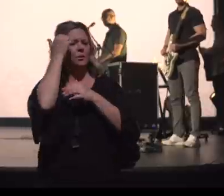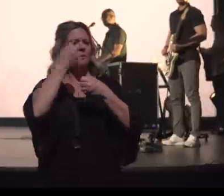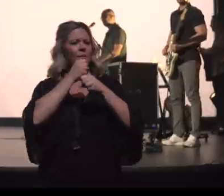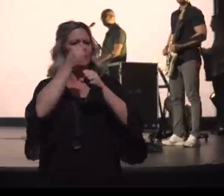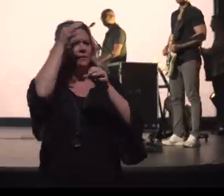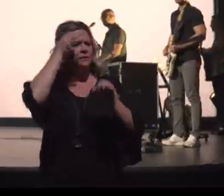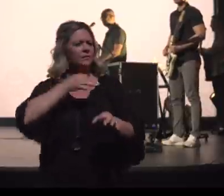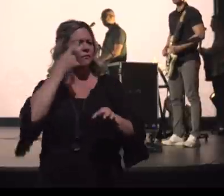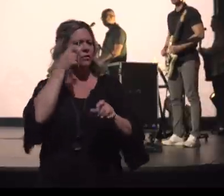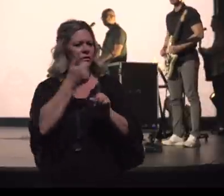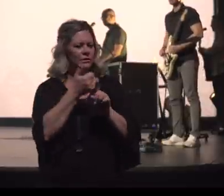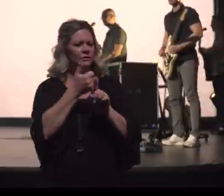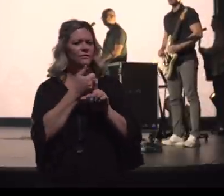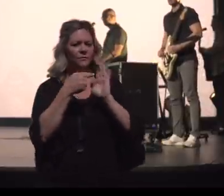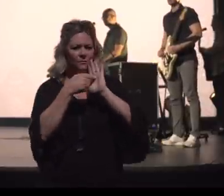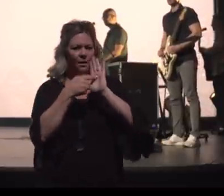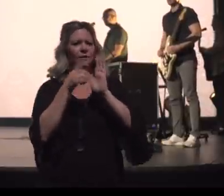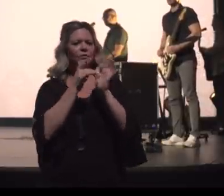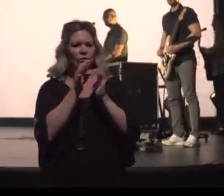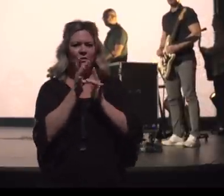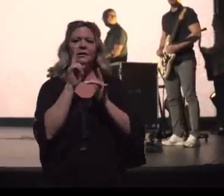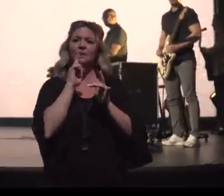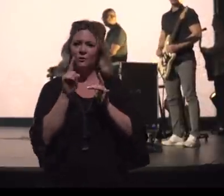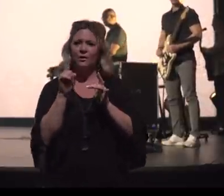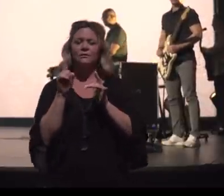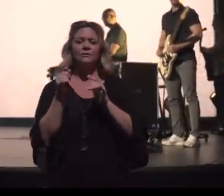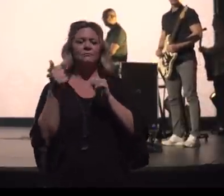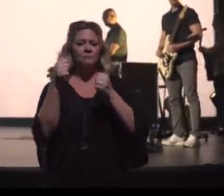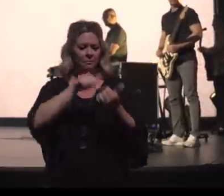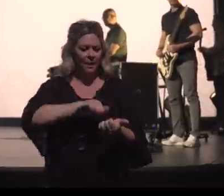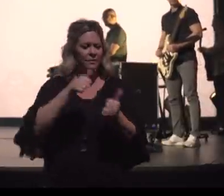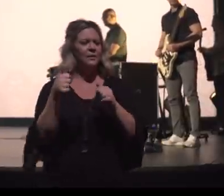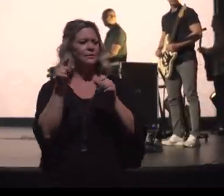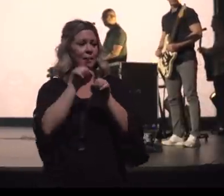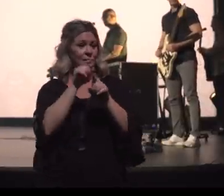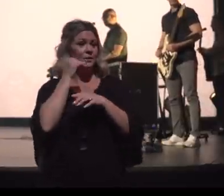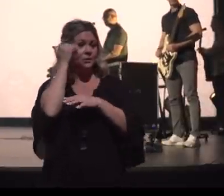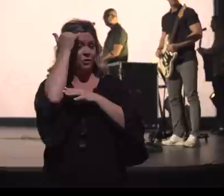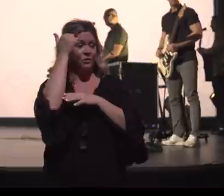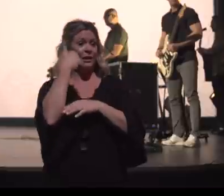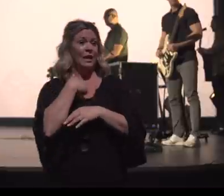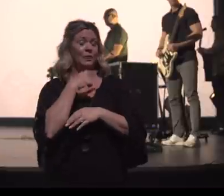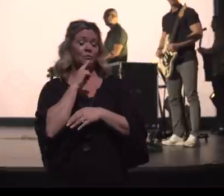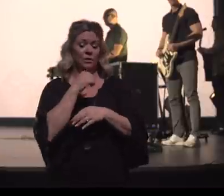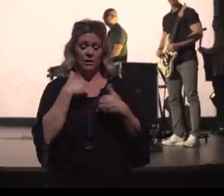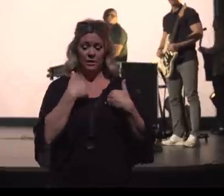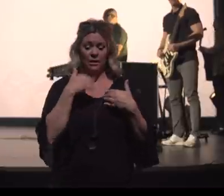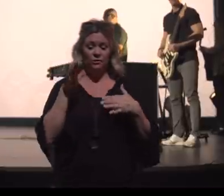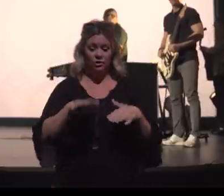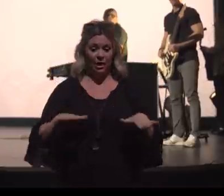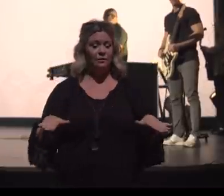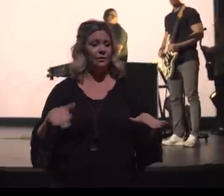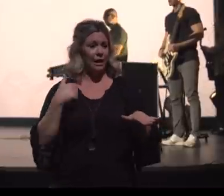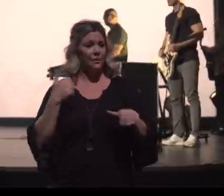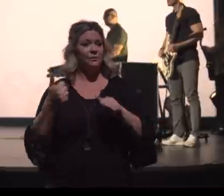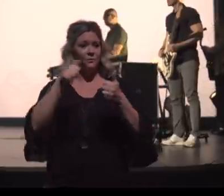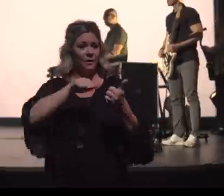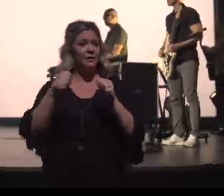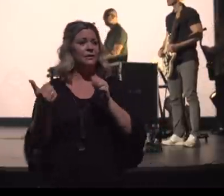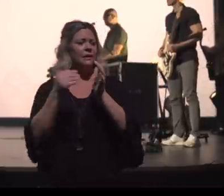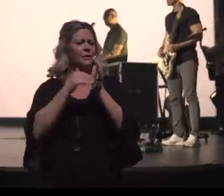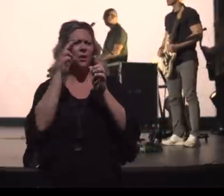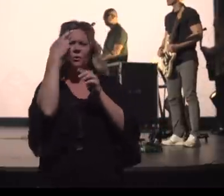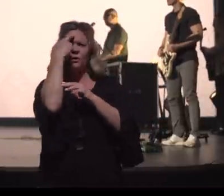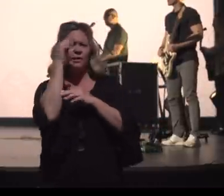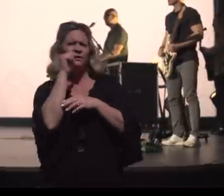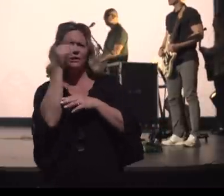yourself. That's the model of Jesus. He was baptized as an adult. I was actually baptized as a real young child. I actually got baptized again when I realized